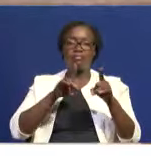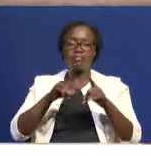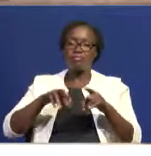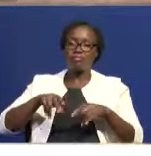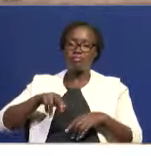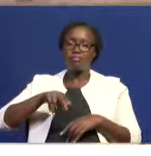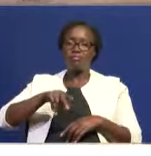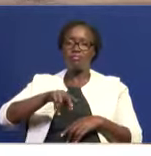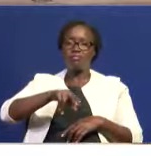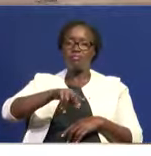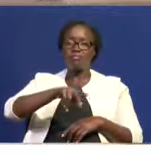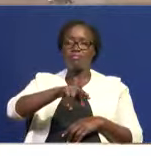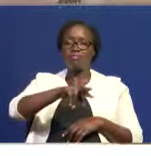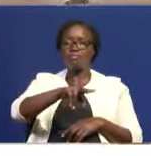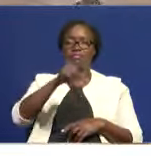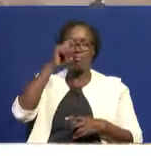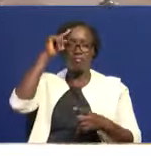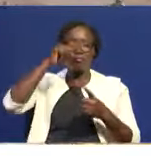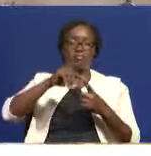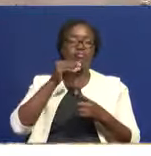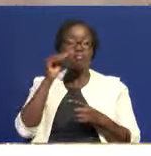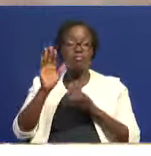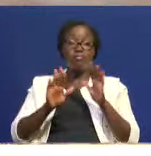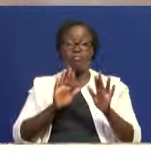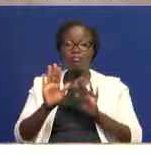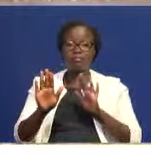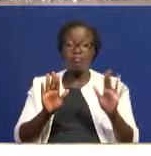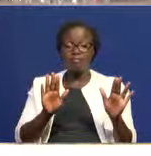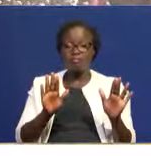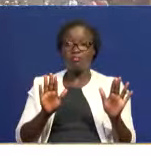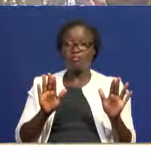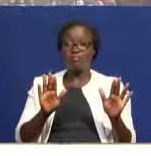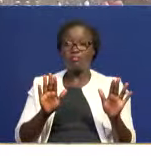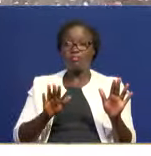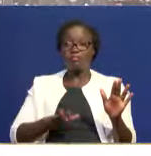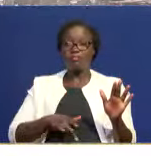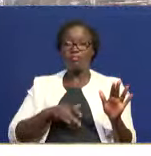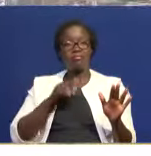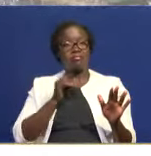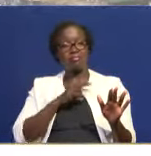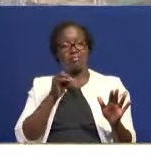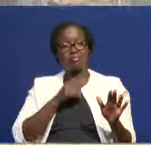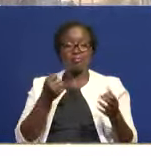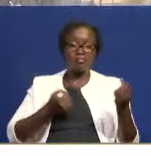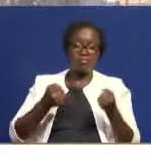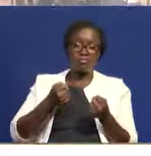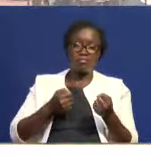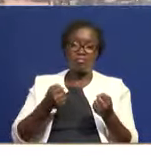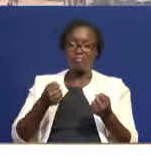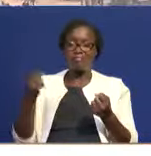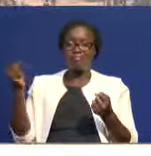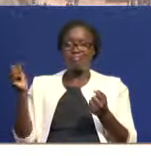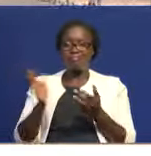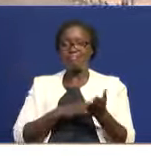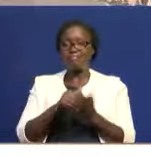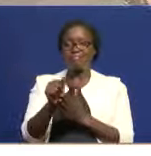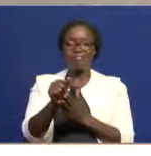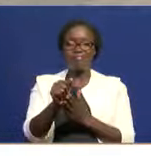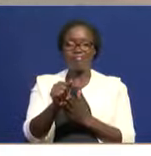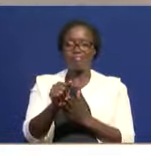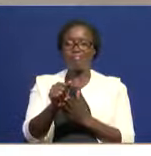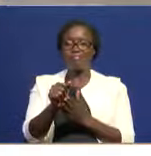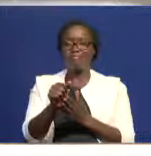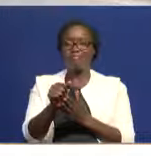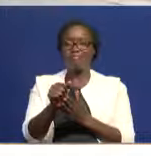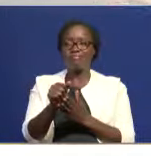walk towards the area of residency, because they fear their cars could be damaged. As I told you, the demonstrators have